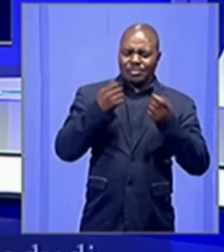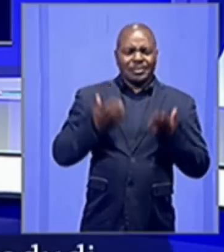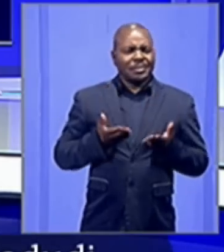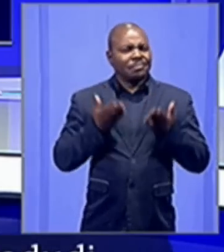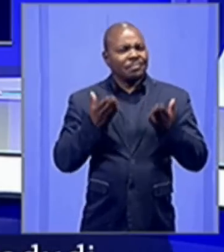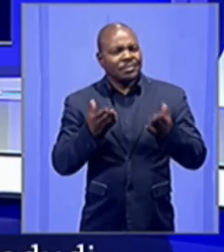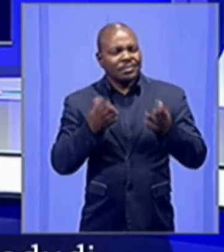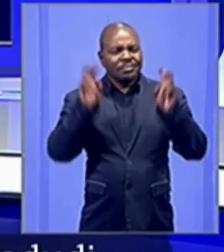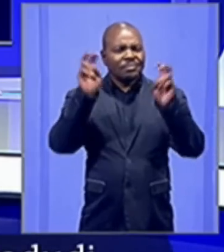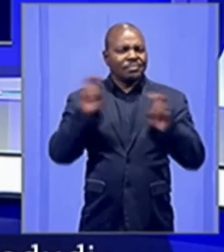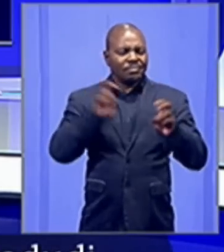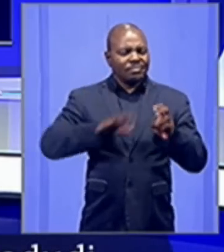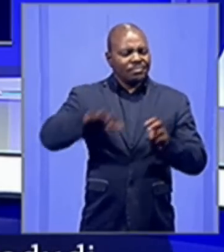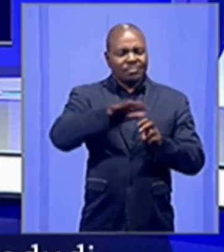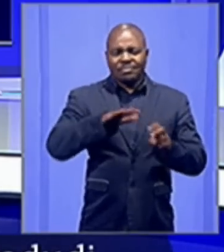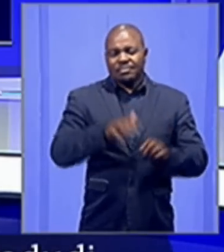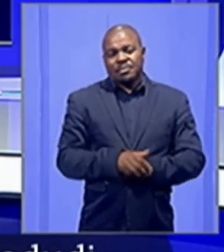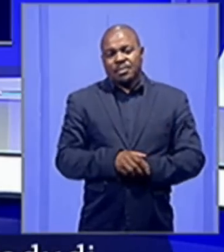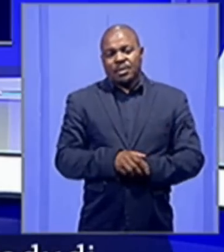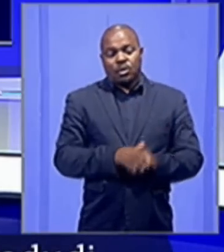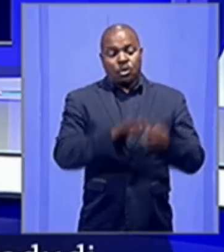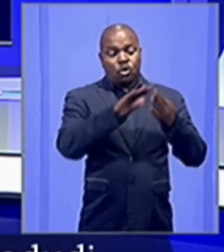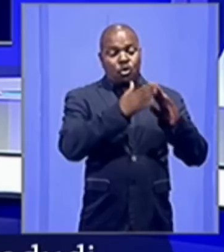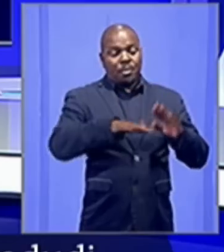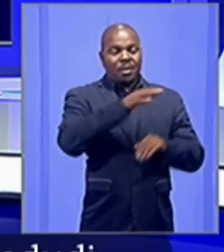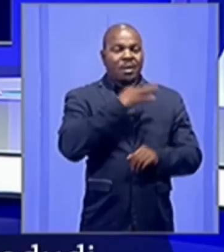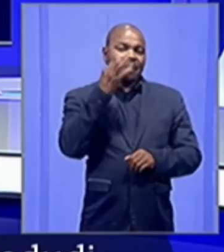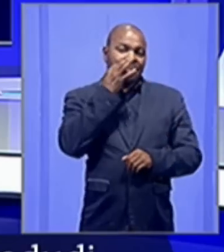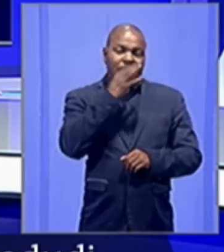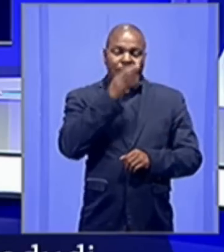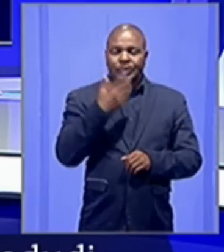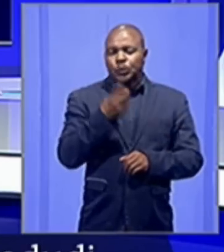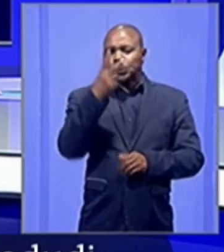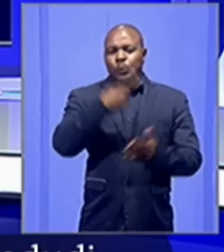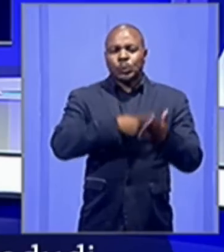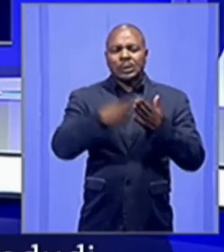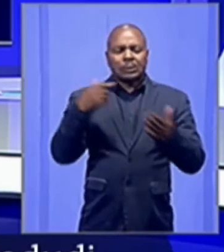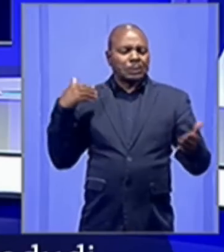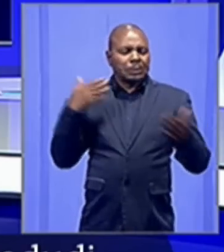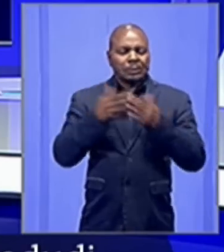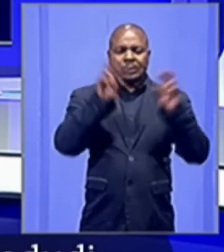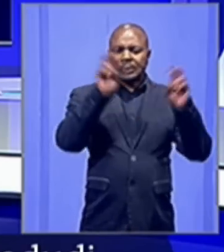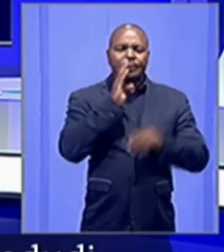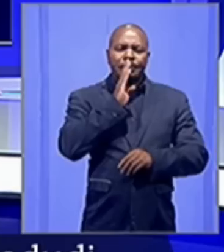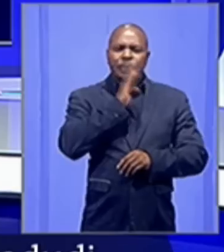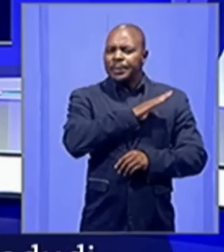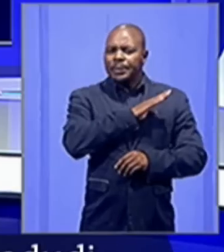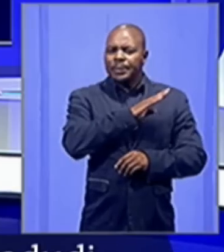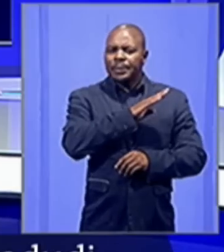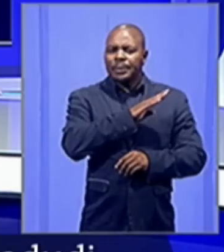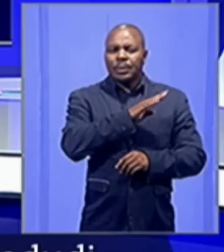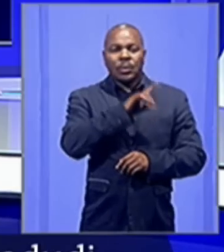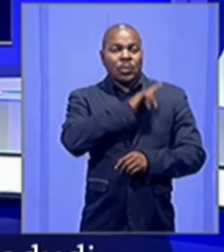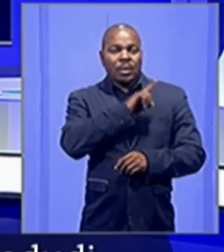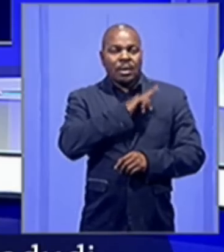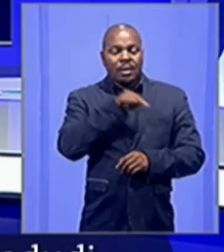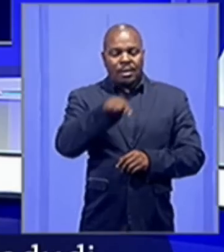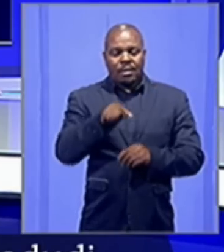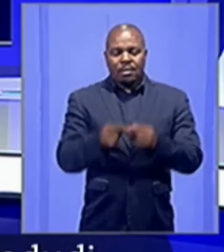mohlagase tikologong ya bona. Badudi ba re ke tekano ya dibeke tše pedi ba sena mohlagase morago ga gore seteiše